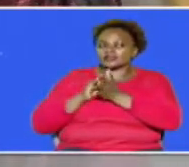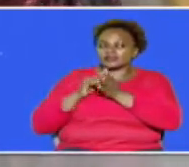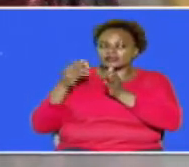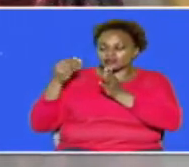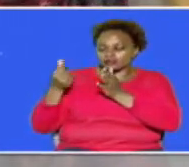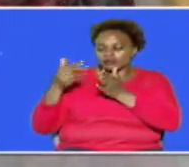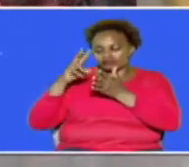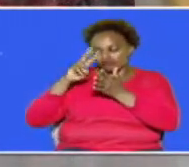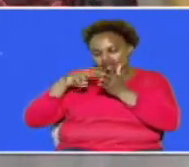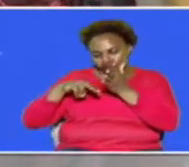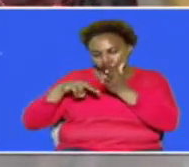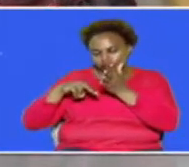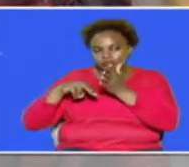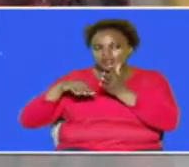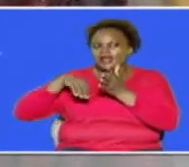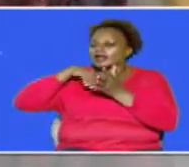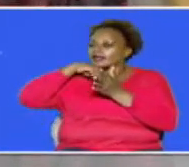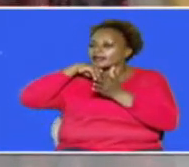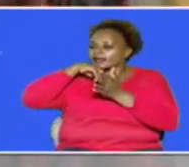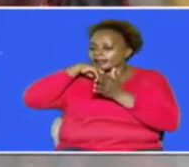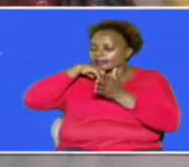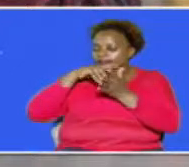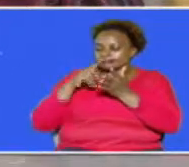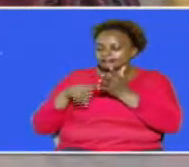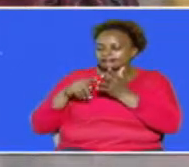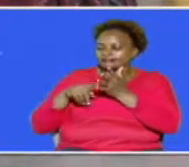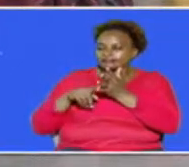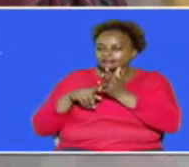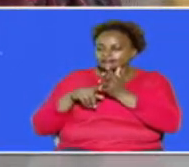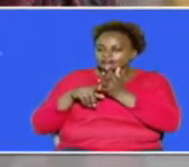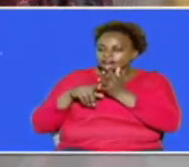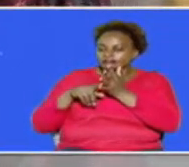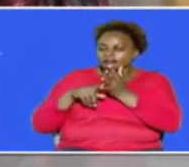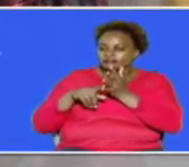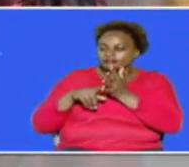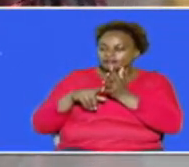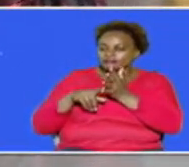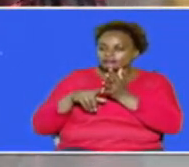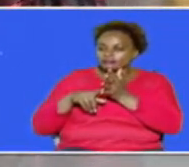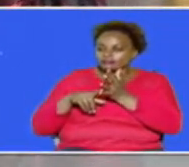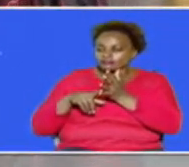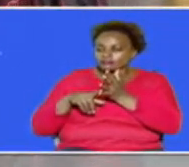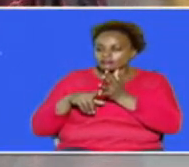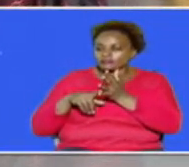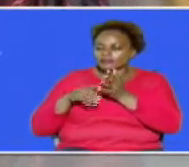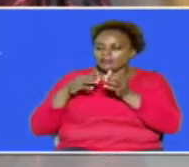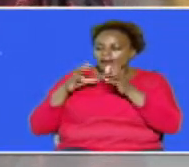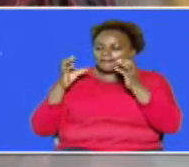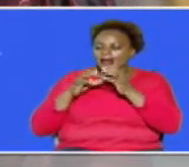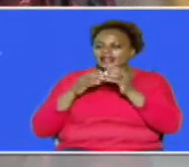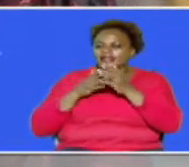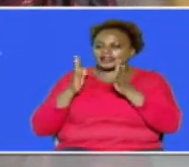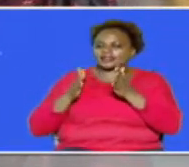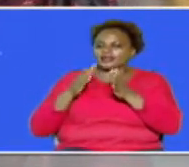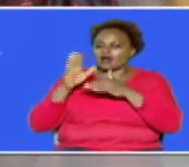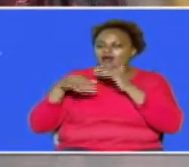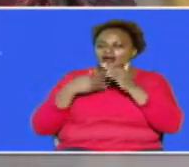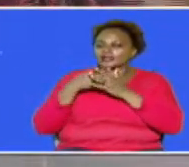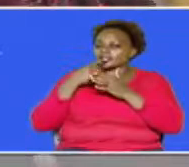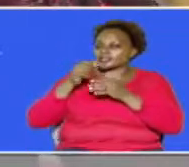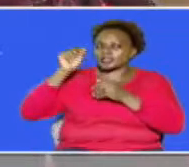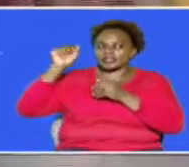resolution, Raila Molo Odinga to be the prince, to be the mm-hmm. party leader. Mm-hmm. All in favor say